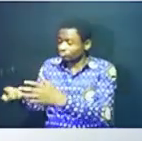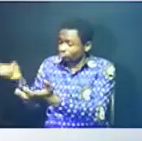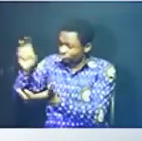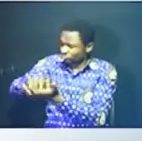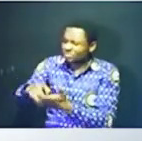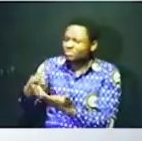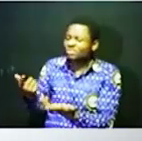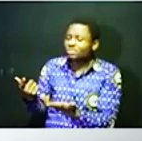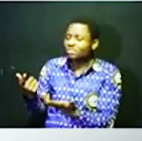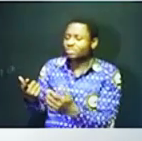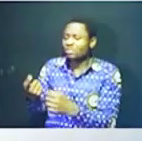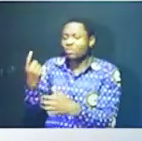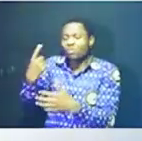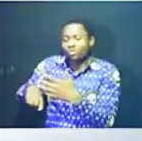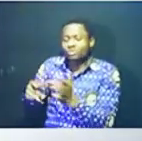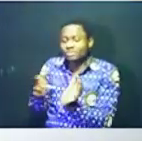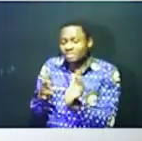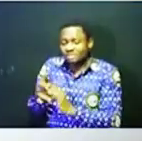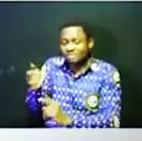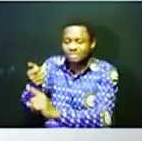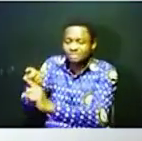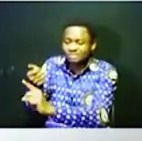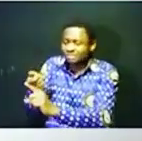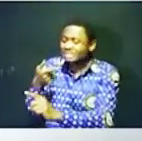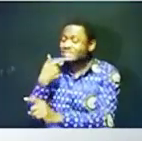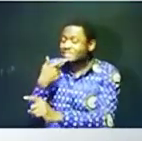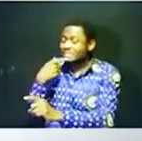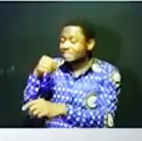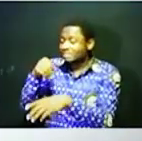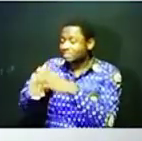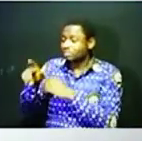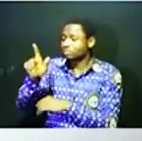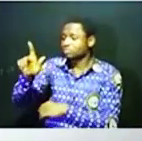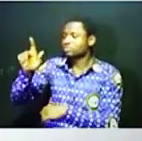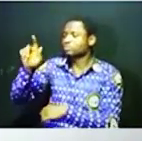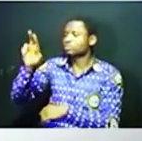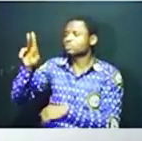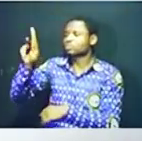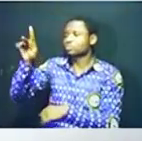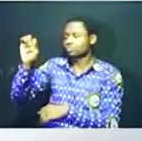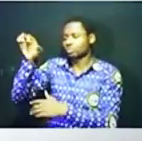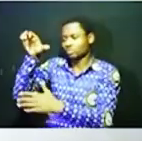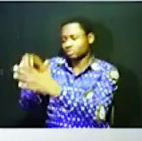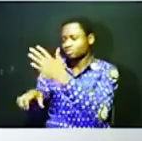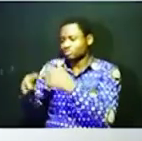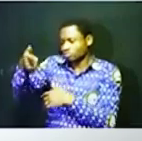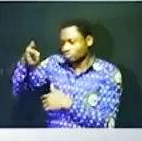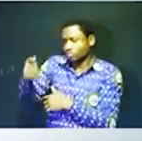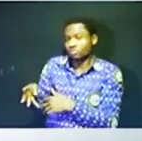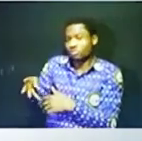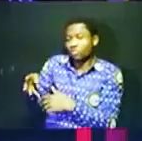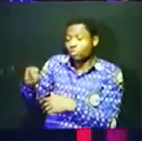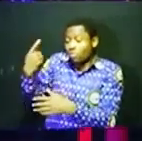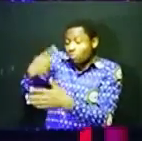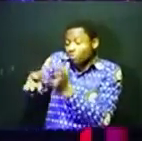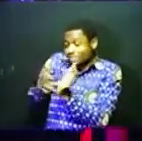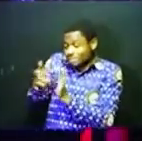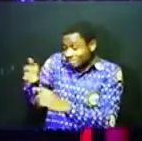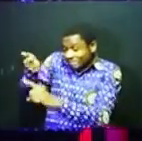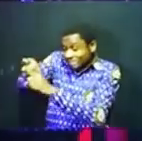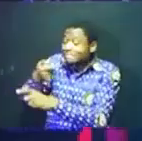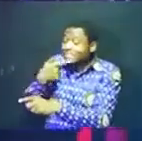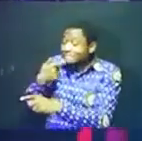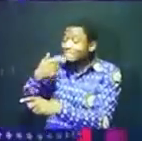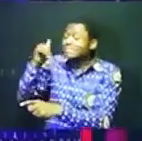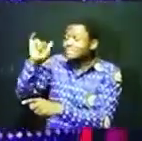what the Master himself said here in Luke chapter 24. He said, I want to atwas one in a Gina one, I say, near bet to me,